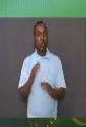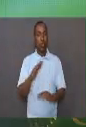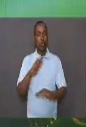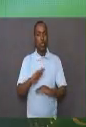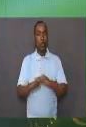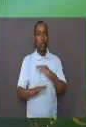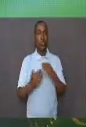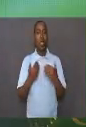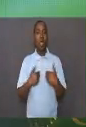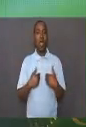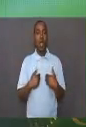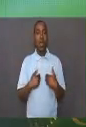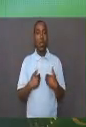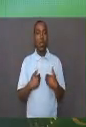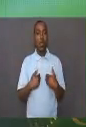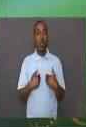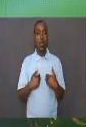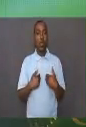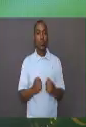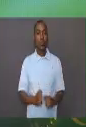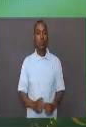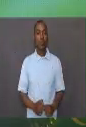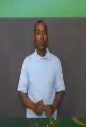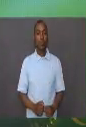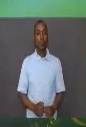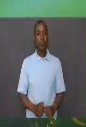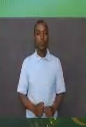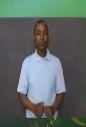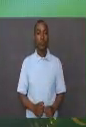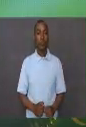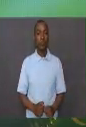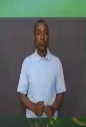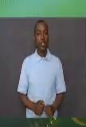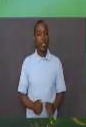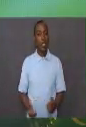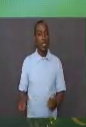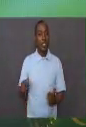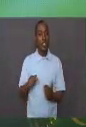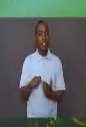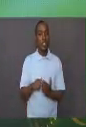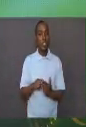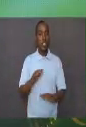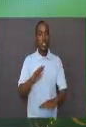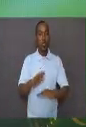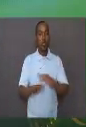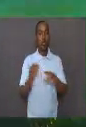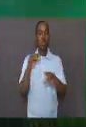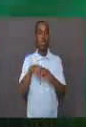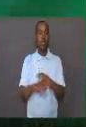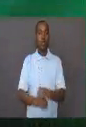make sure it is done successfully. Let us go through the steps.